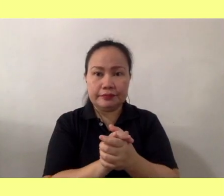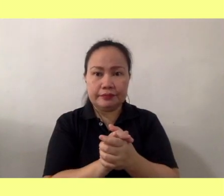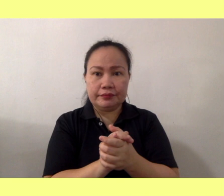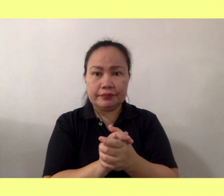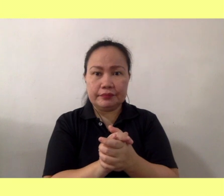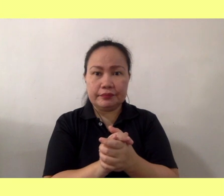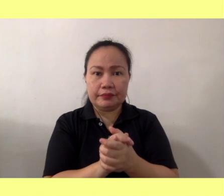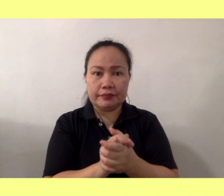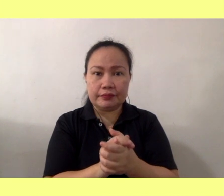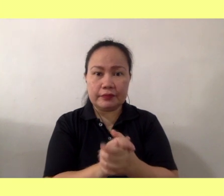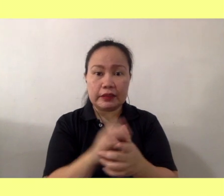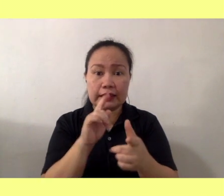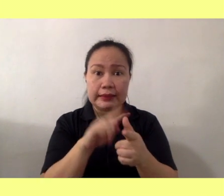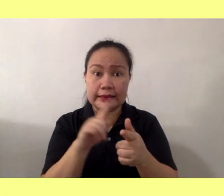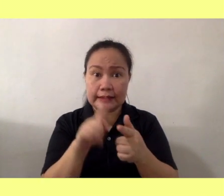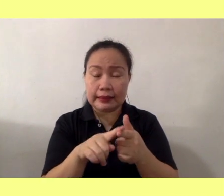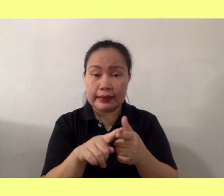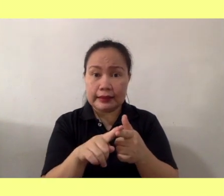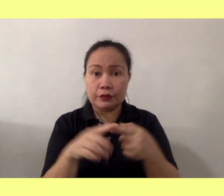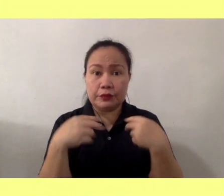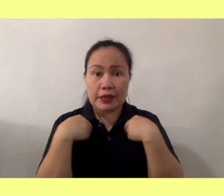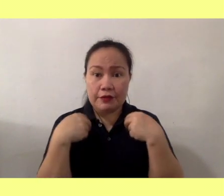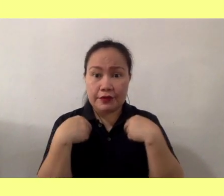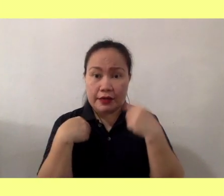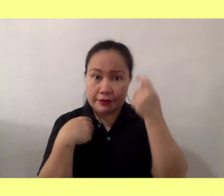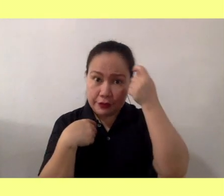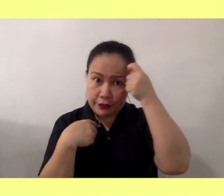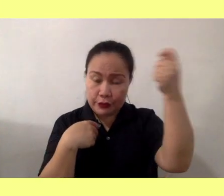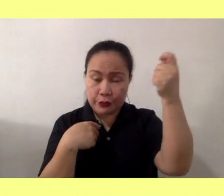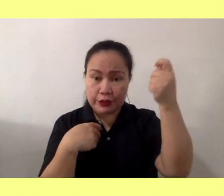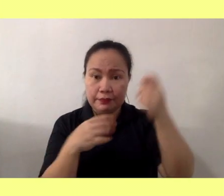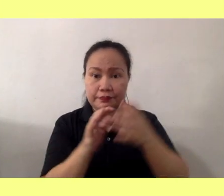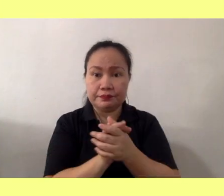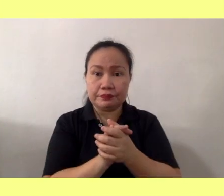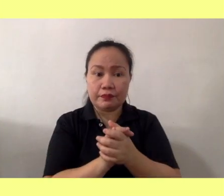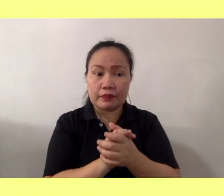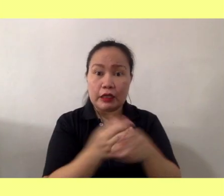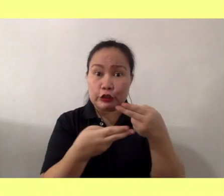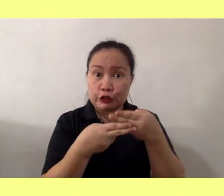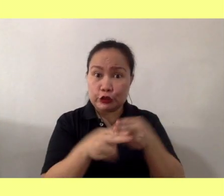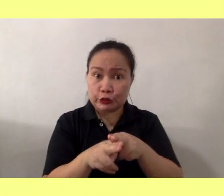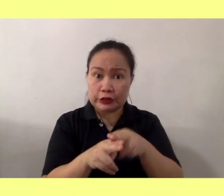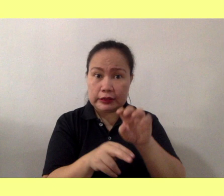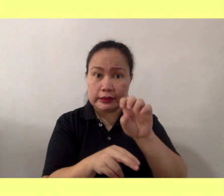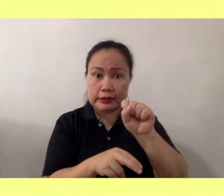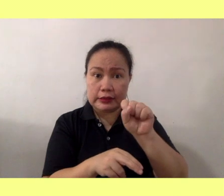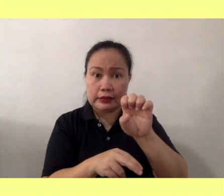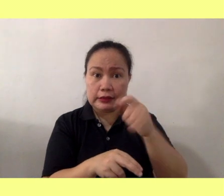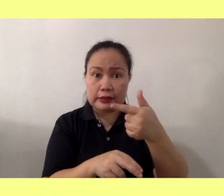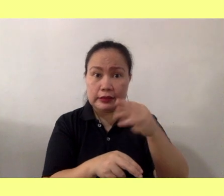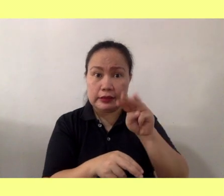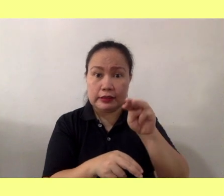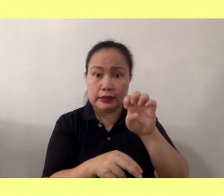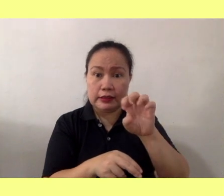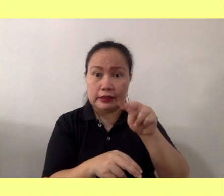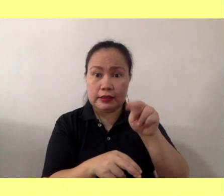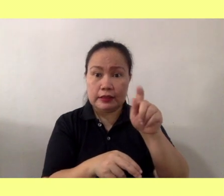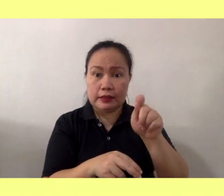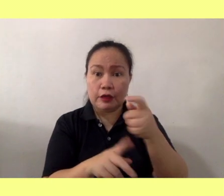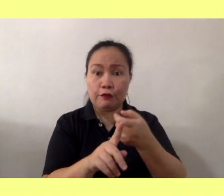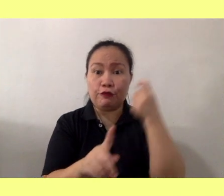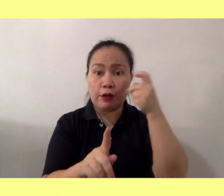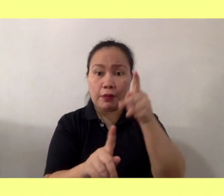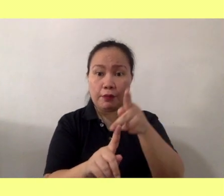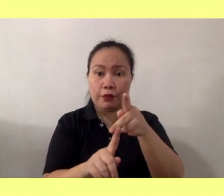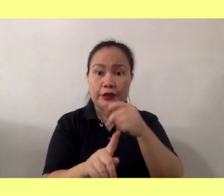then from here, we will have the theorem. So, like for example, the shortest segment from a point not on the line to